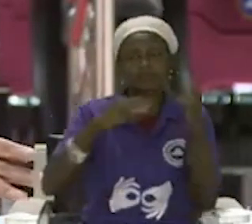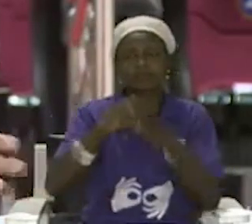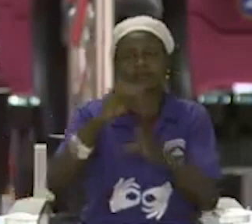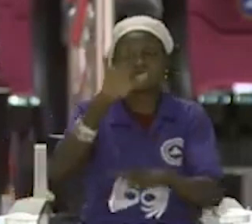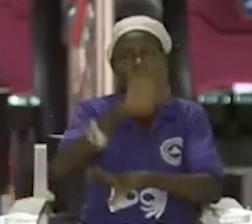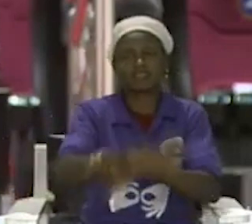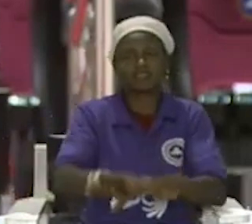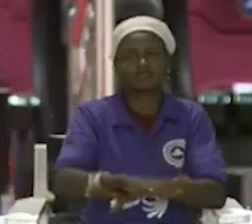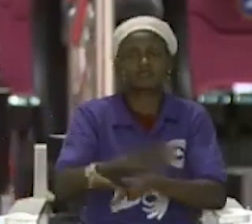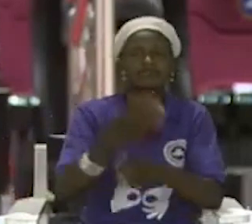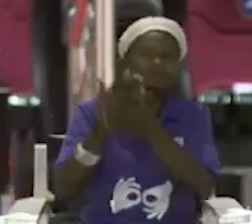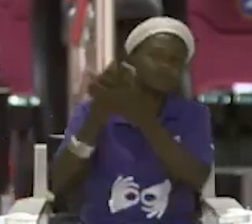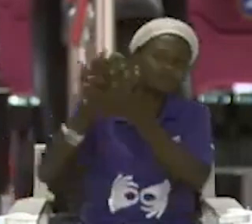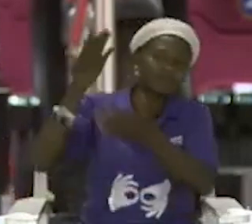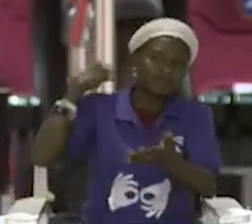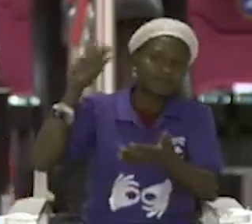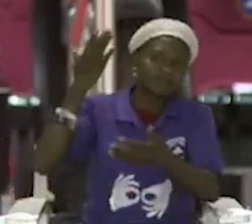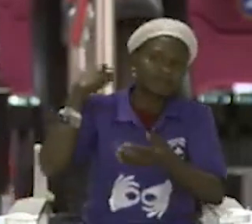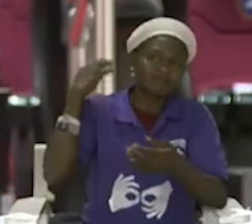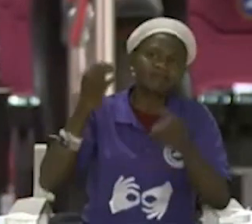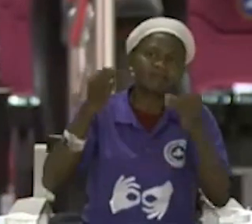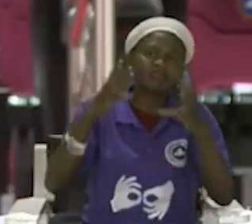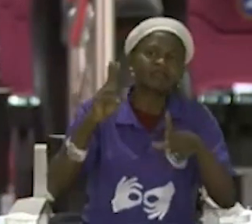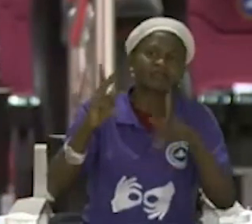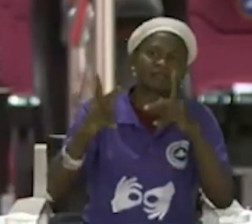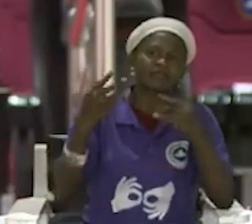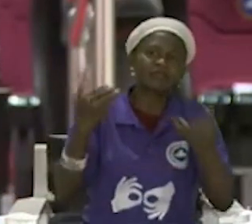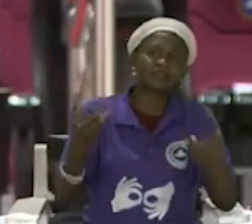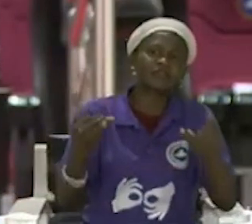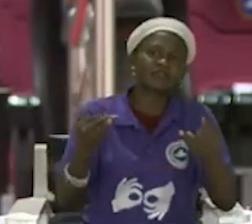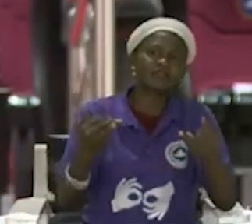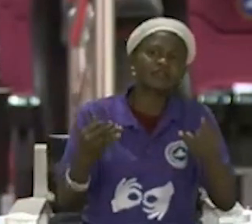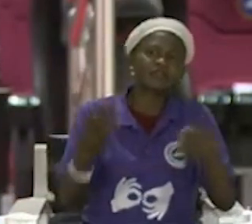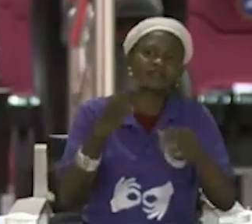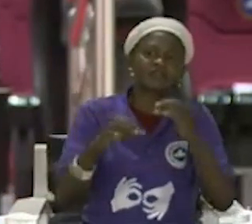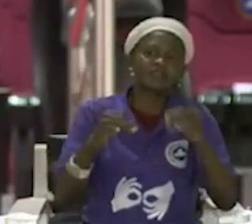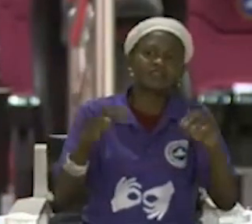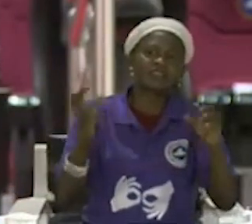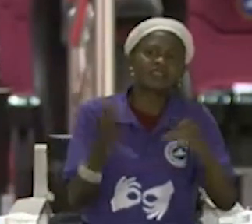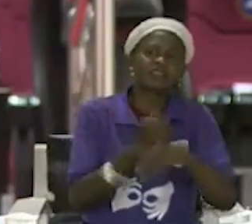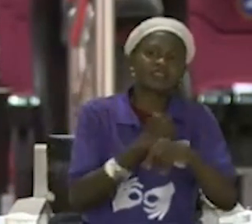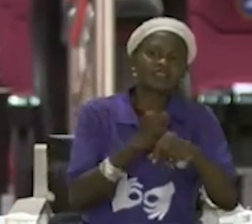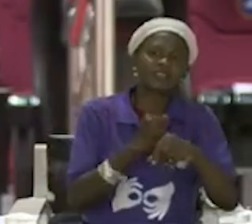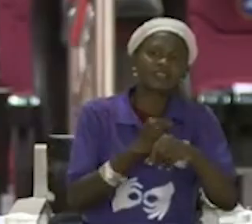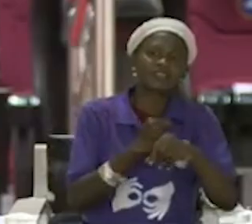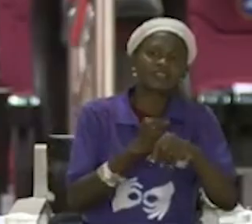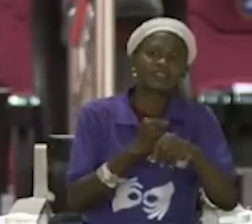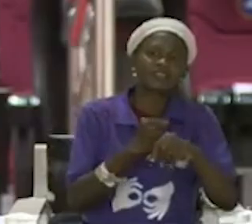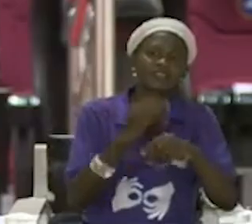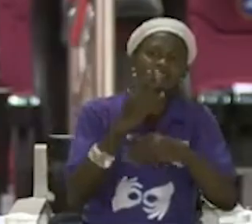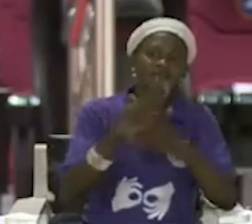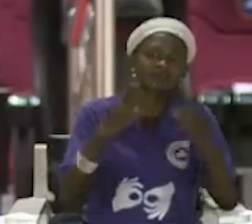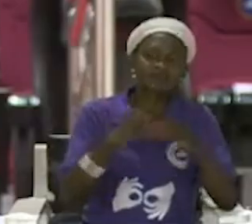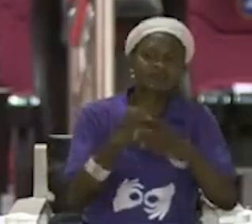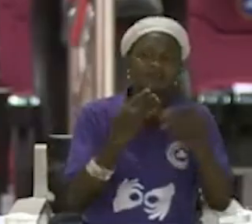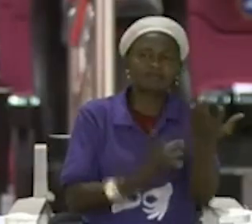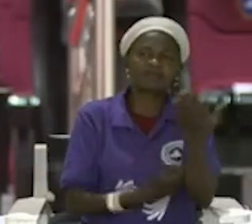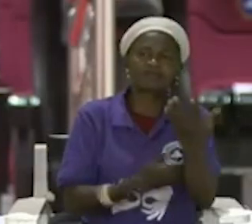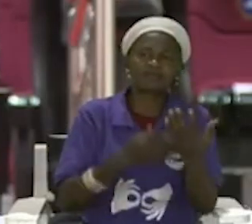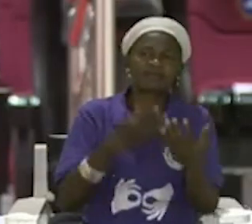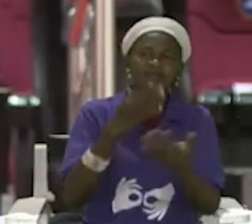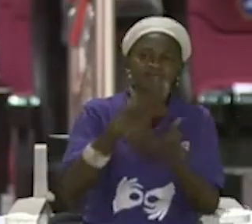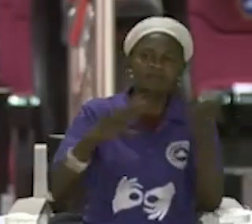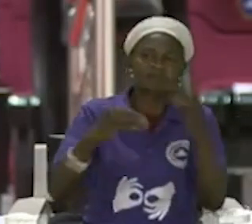days. I think majority of people now, if you can get something in the morning, something in the